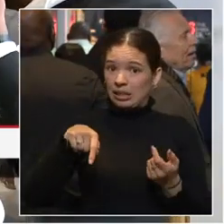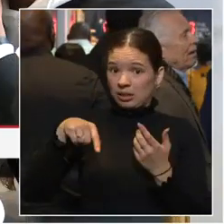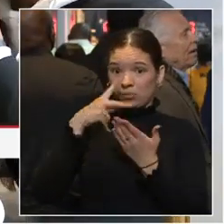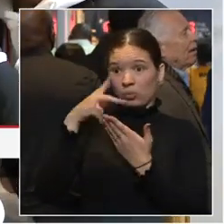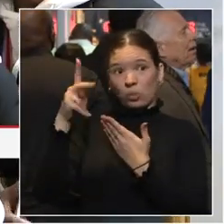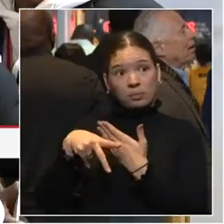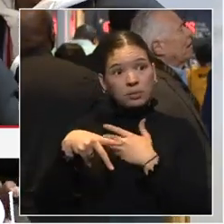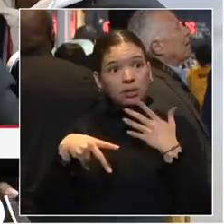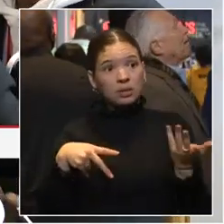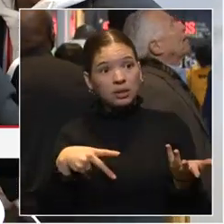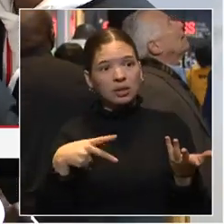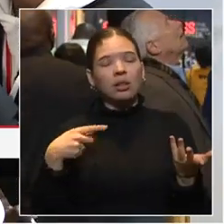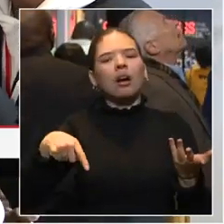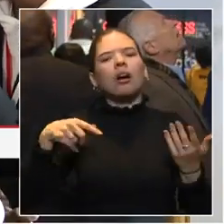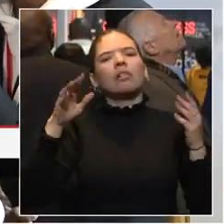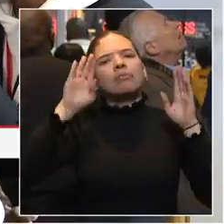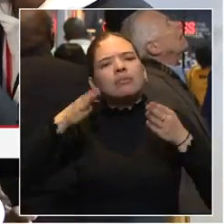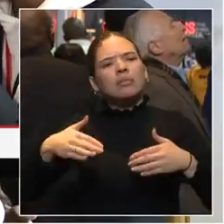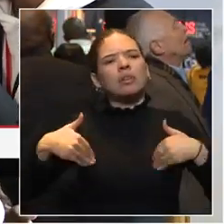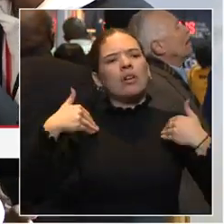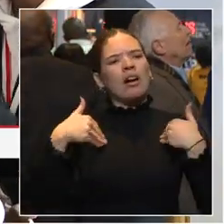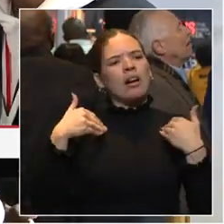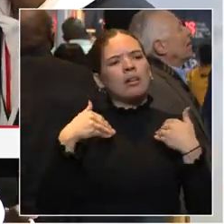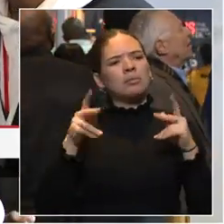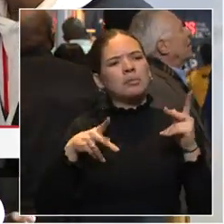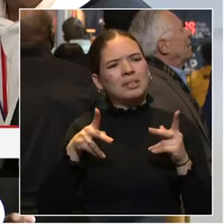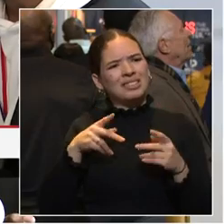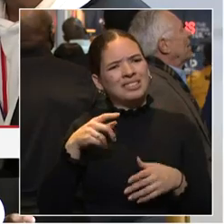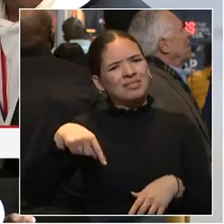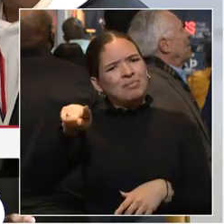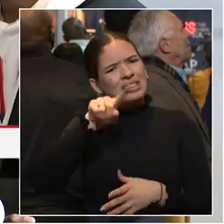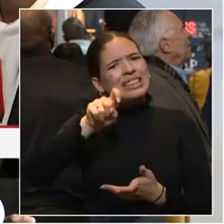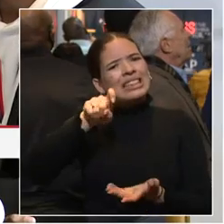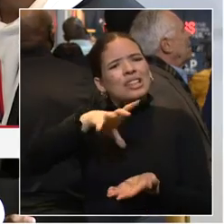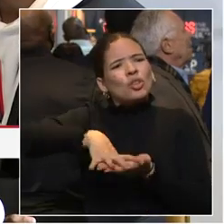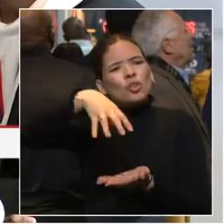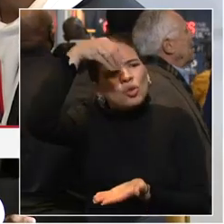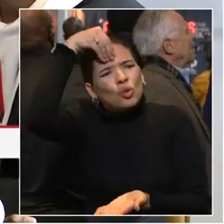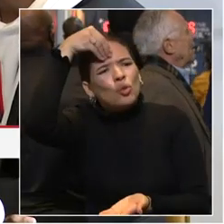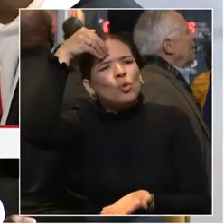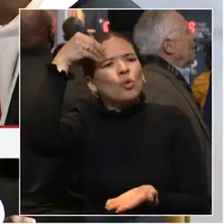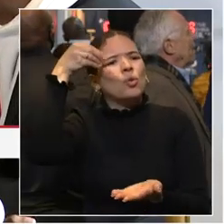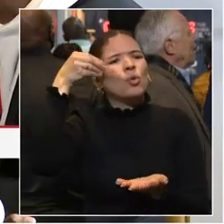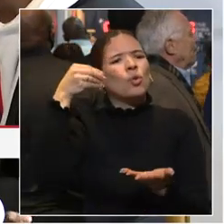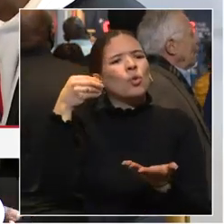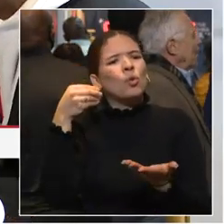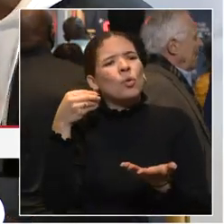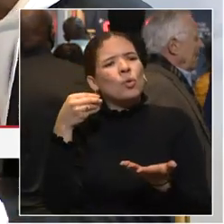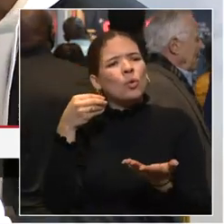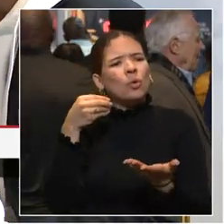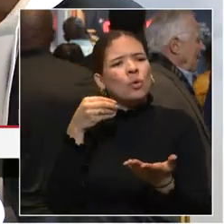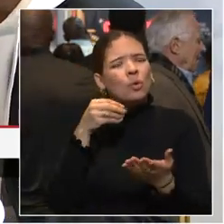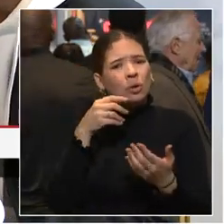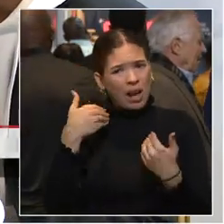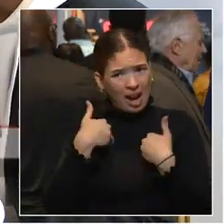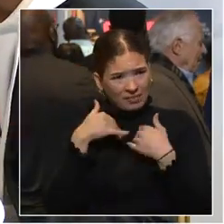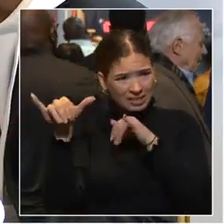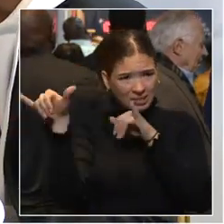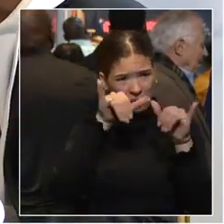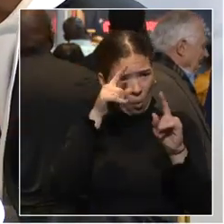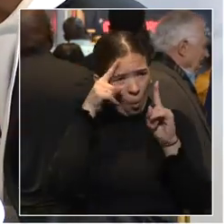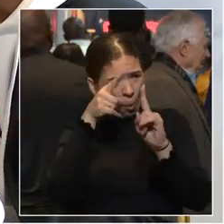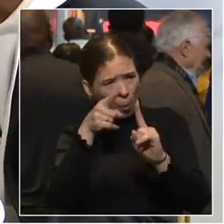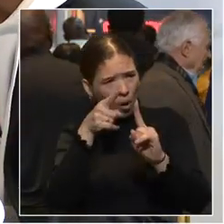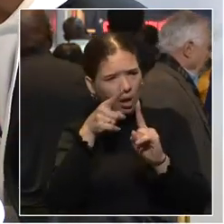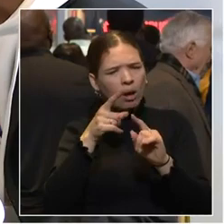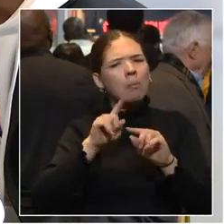young, some people still have to learn that, you may have the same goals, but there are different methods of achieving it. How do